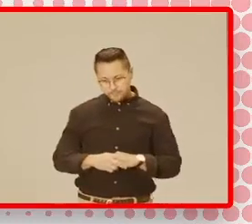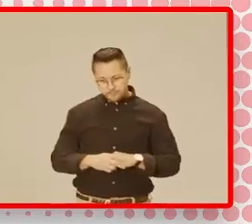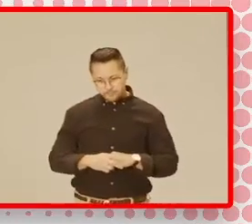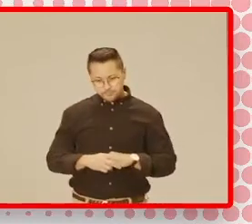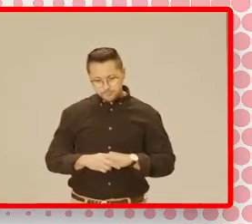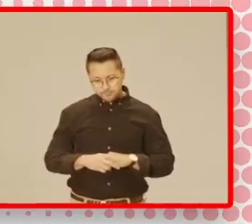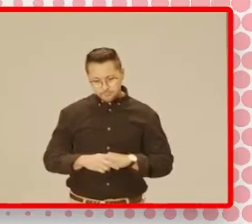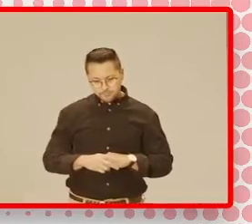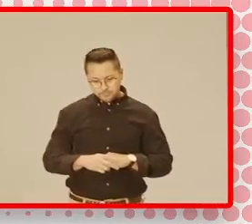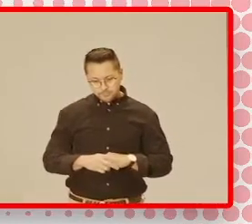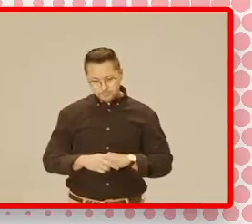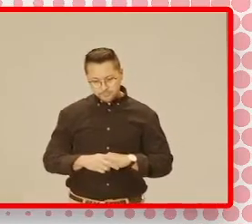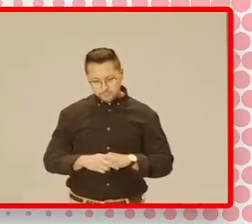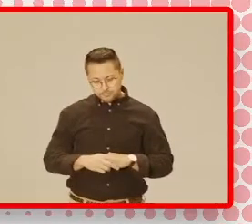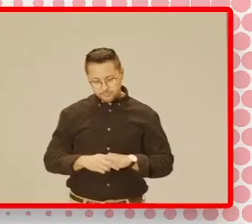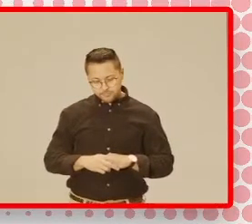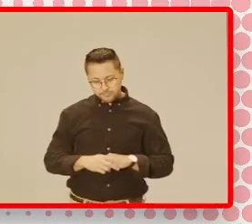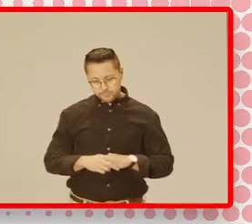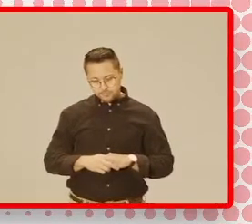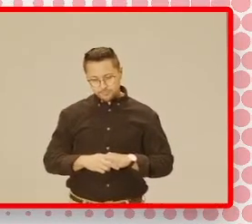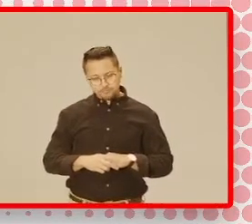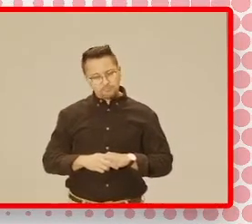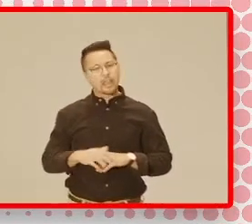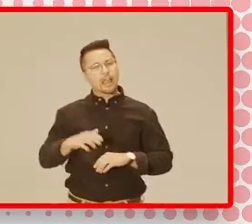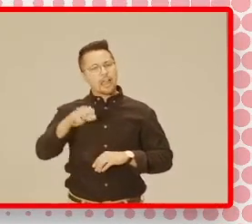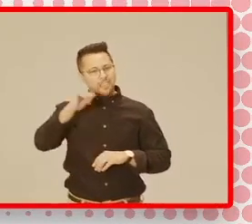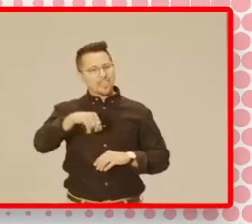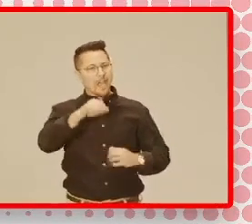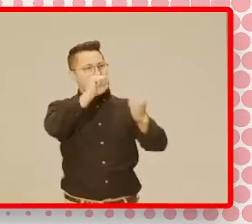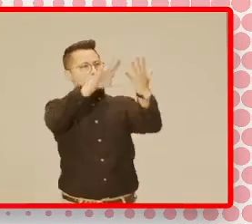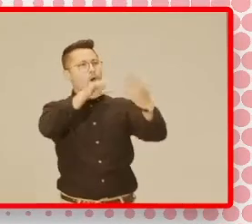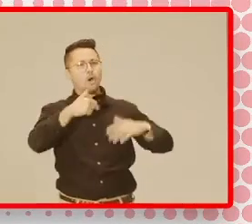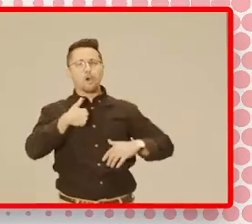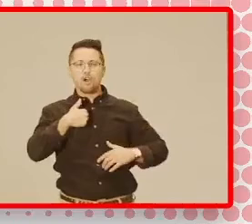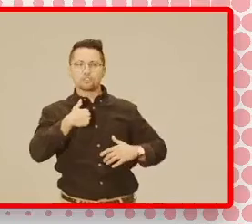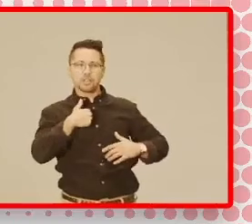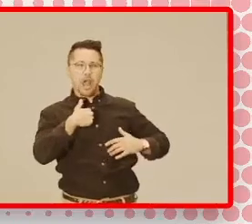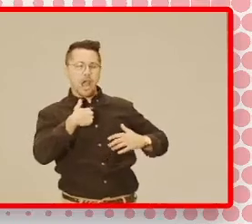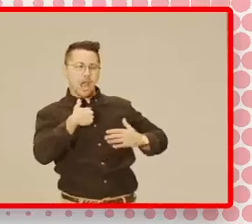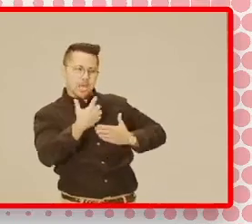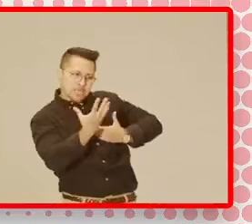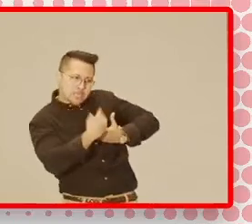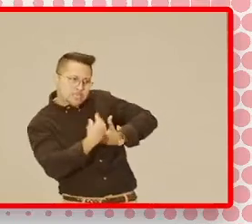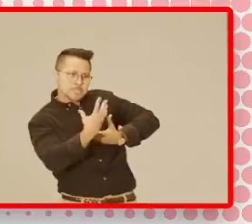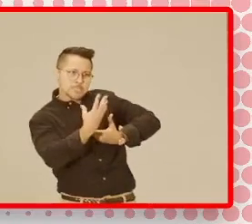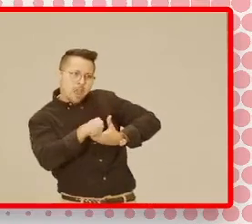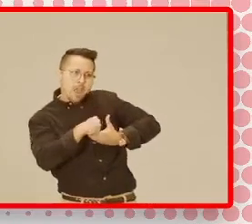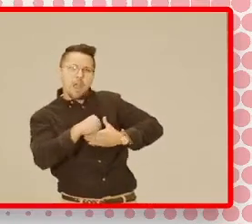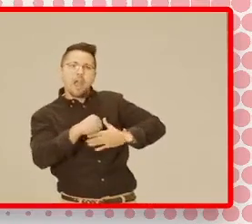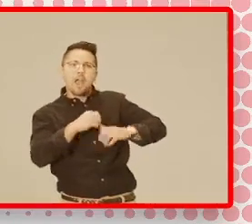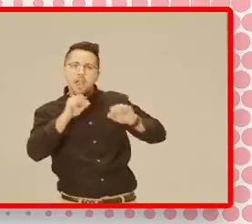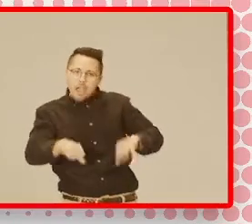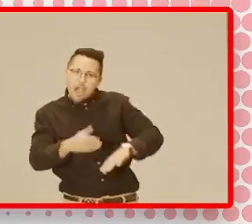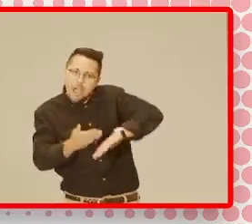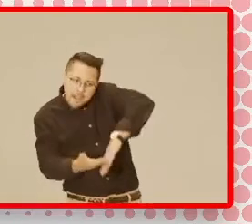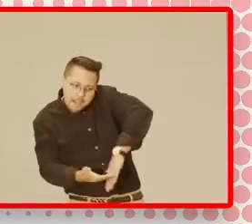and better every day. It takes longer to create, but